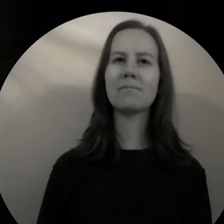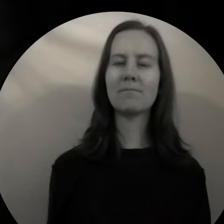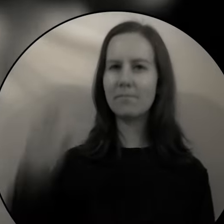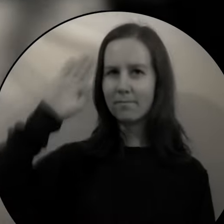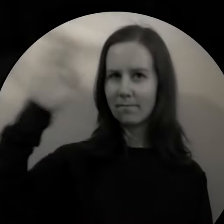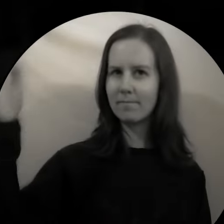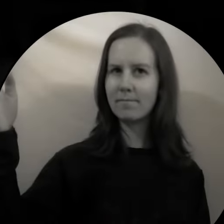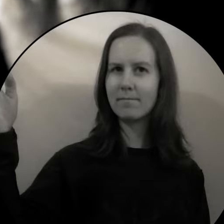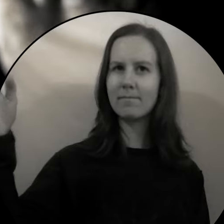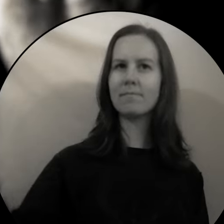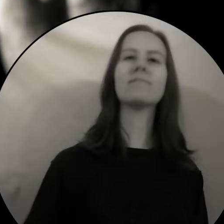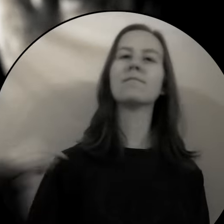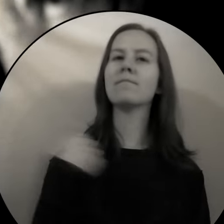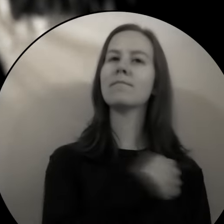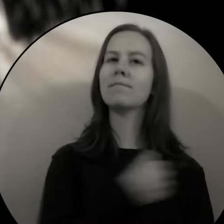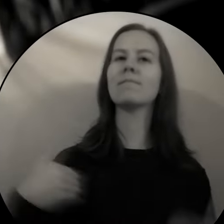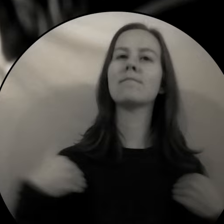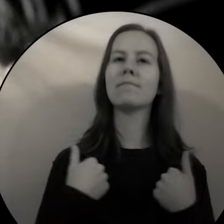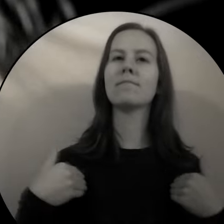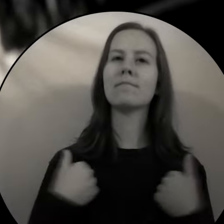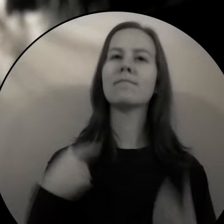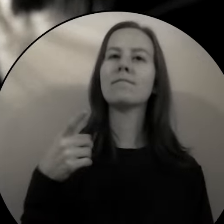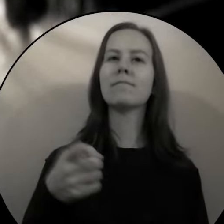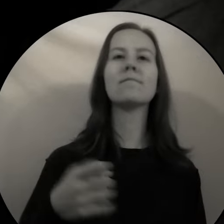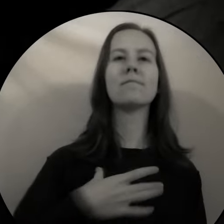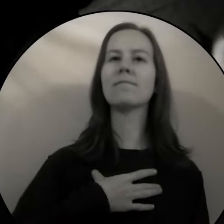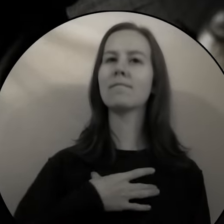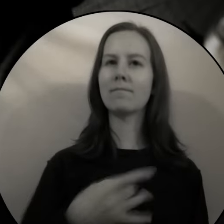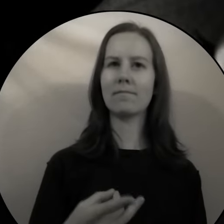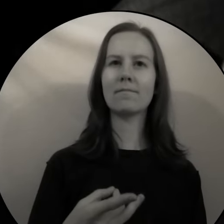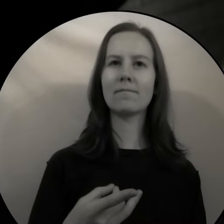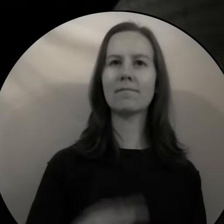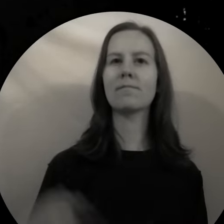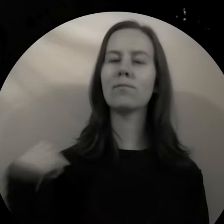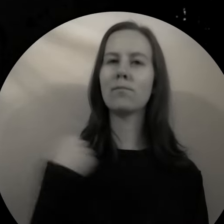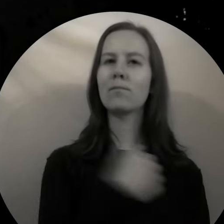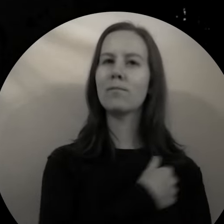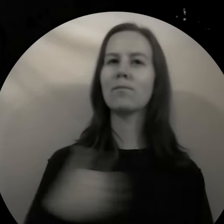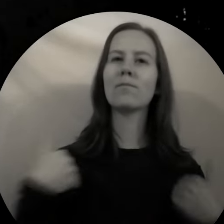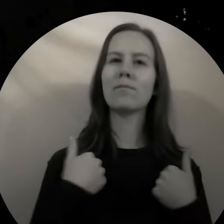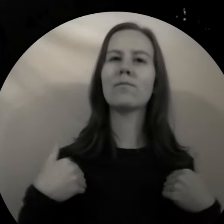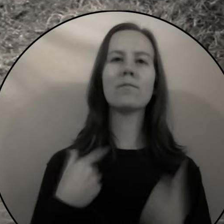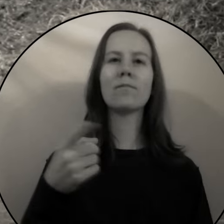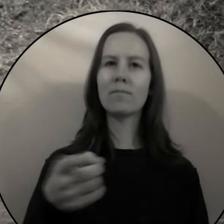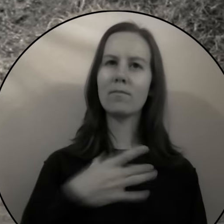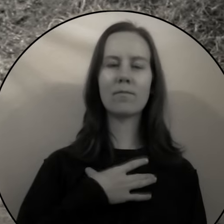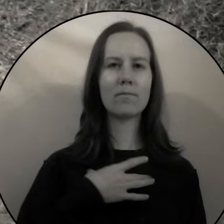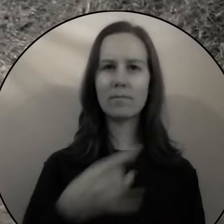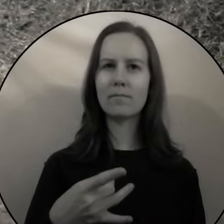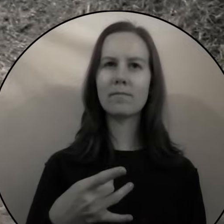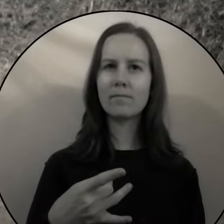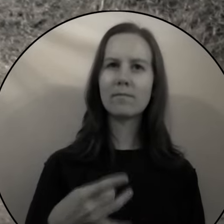do now Wor the animals that you all the animals that you